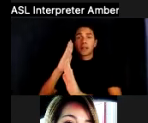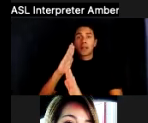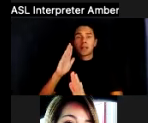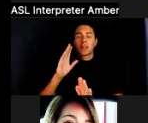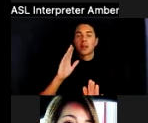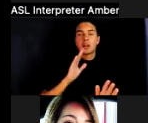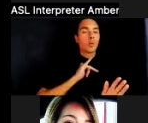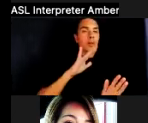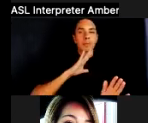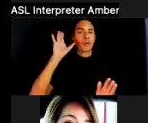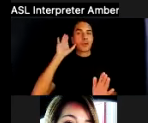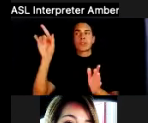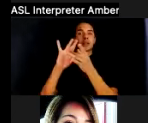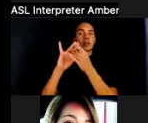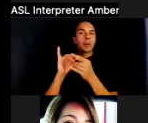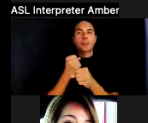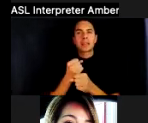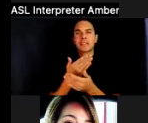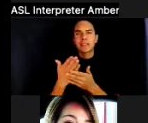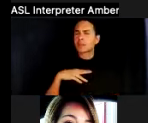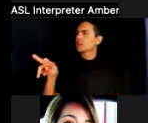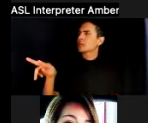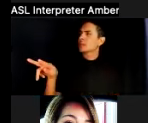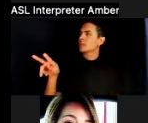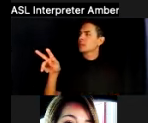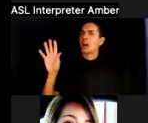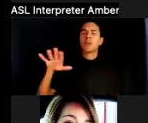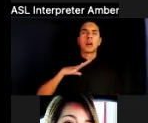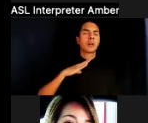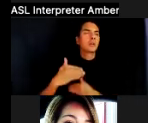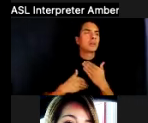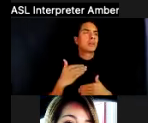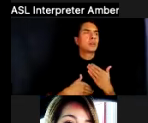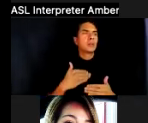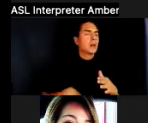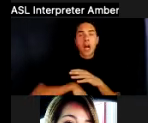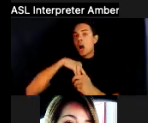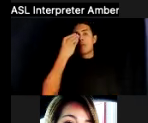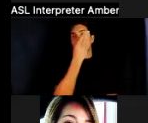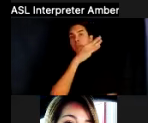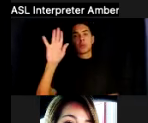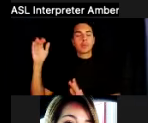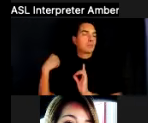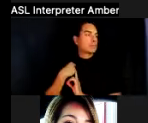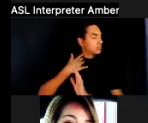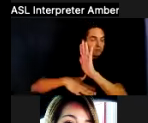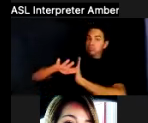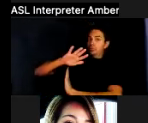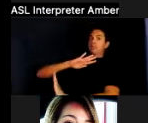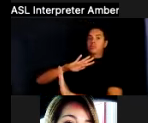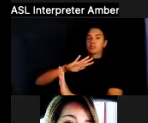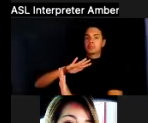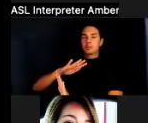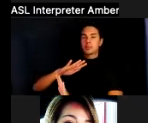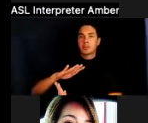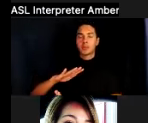they do or say certain things, but like completely when it's also like out of the blue, right? Those are two things to consider too. Like,